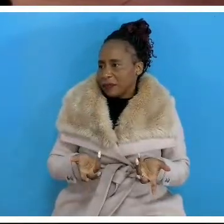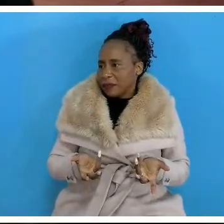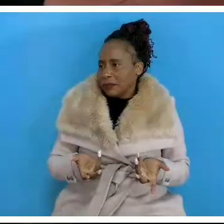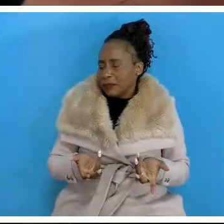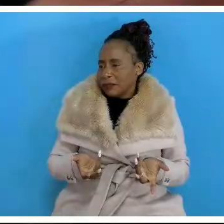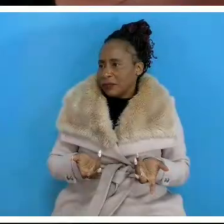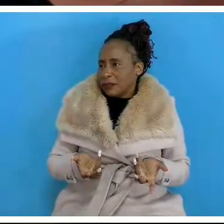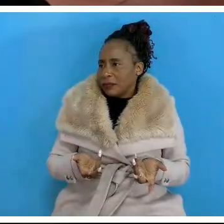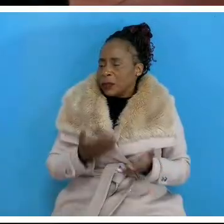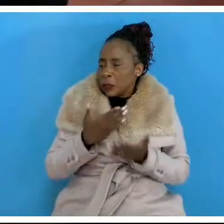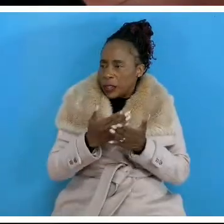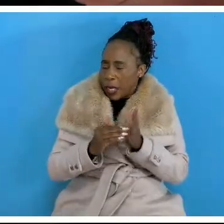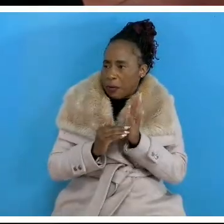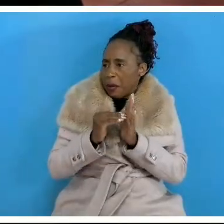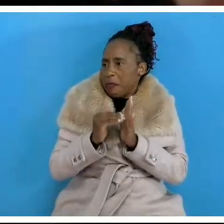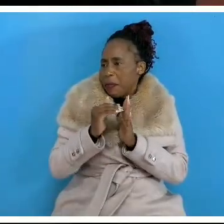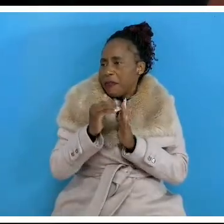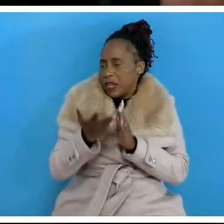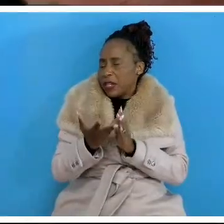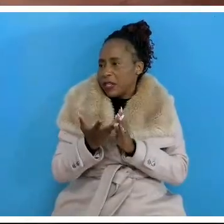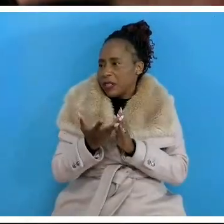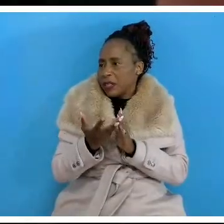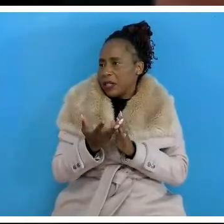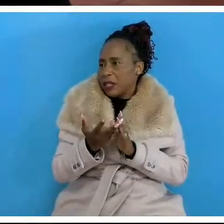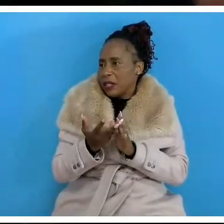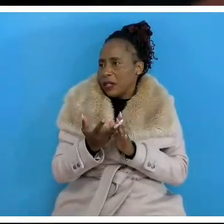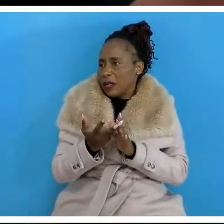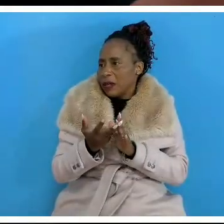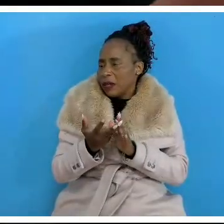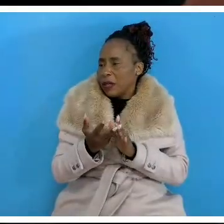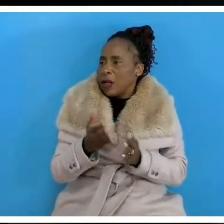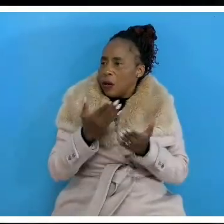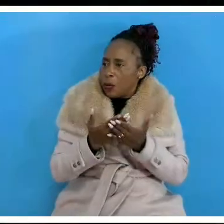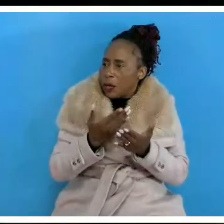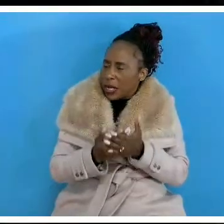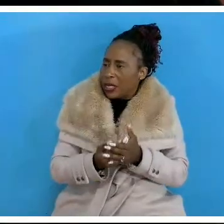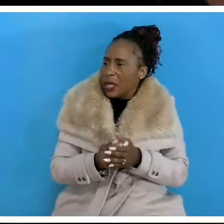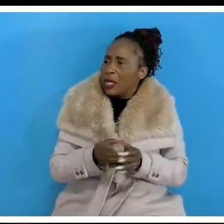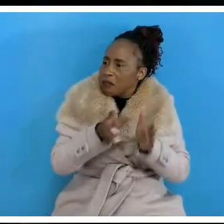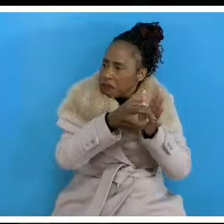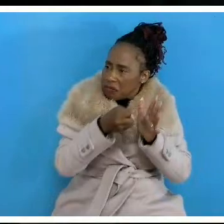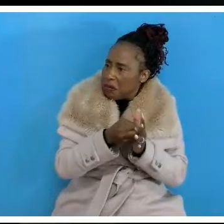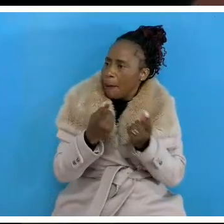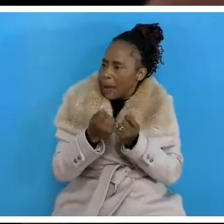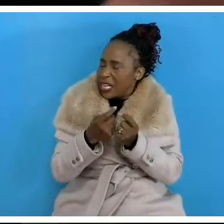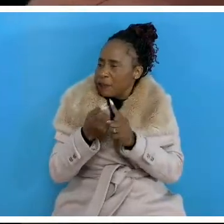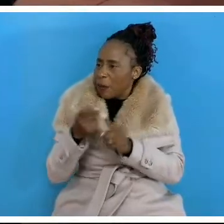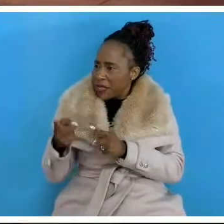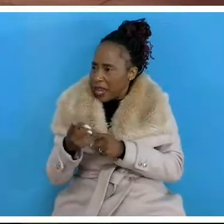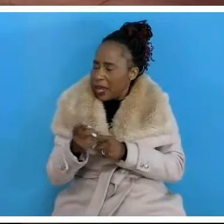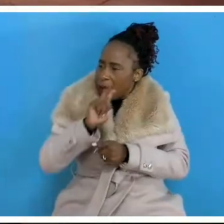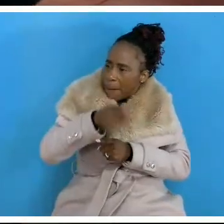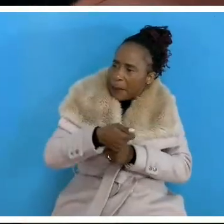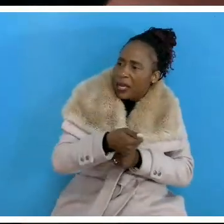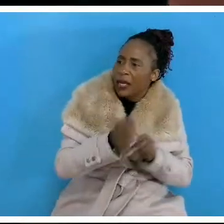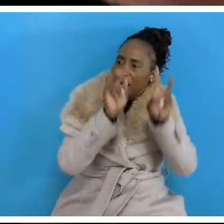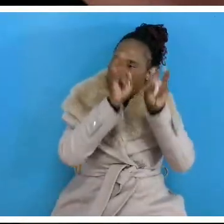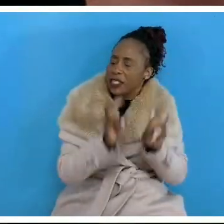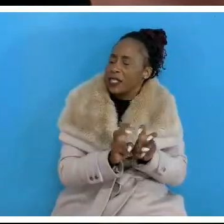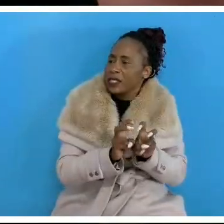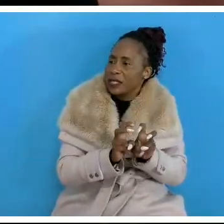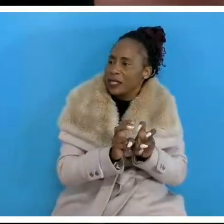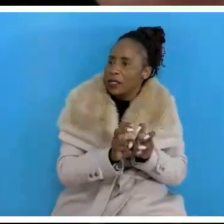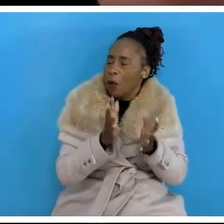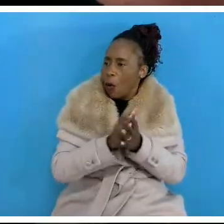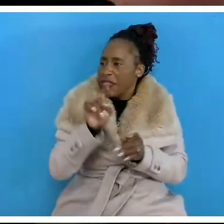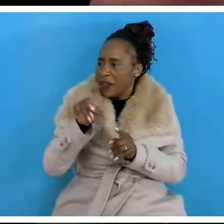you give them an increase. Why don't you take a 50 rand or 100 rand from that money of theirs and then pay it towards the electricity bills and this and